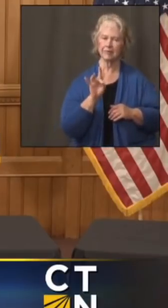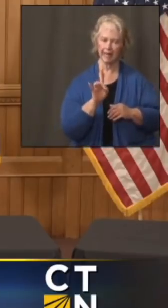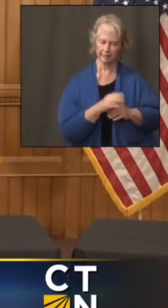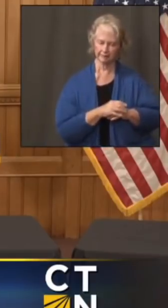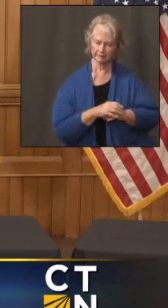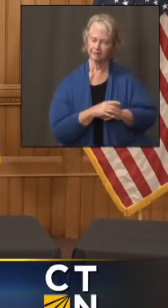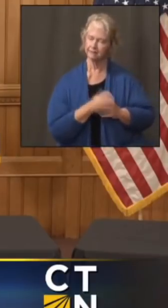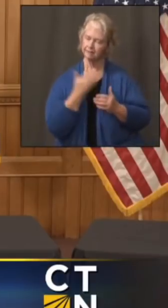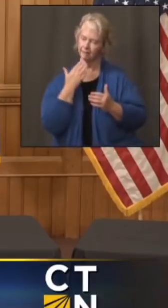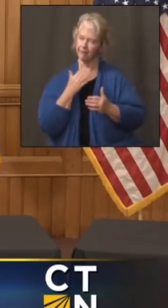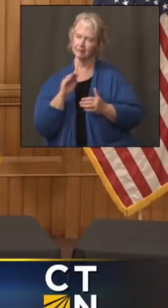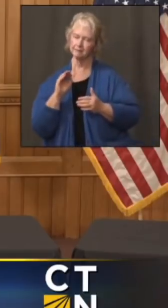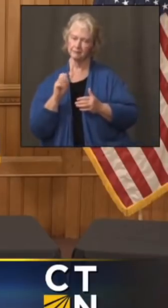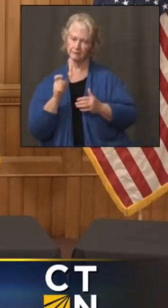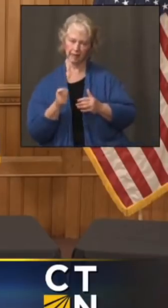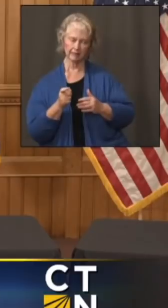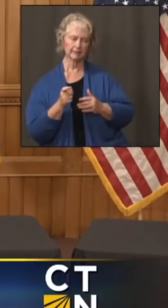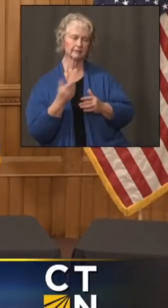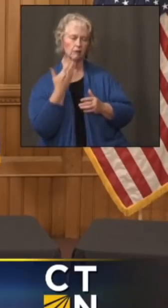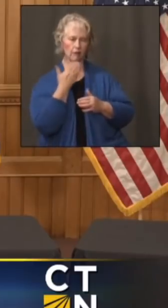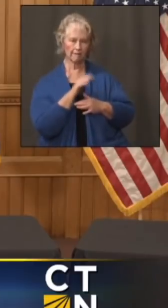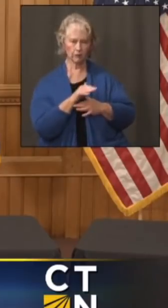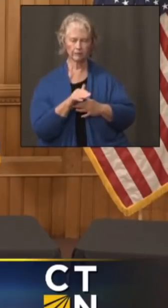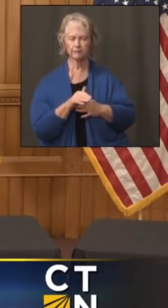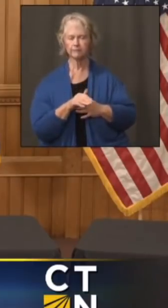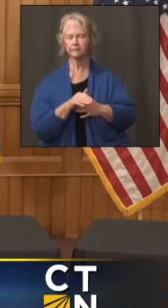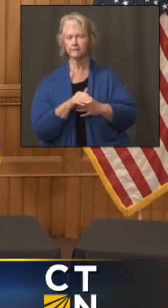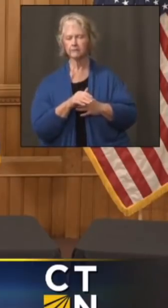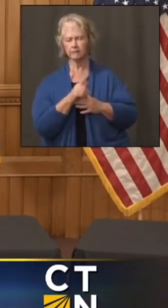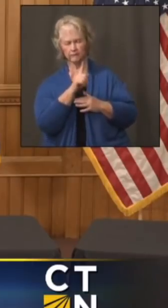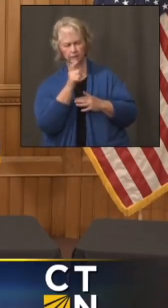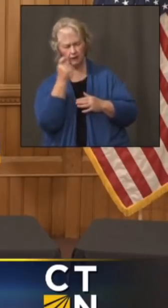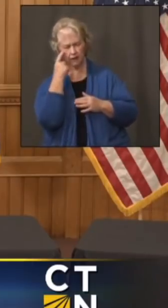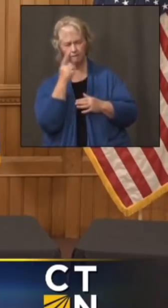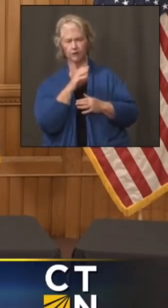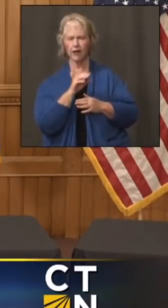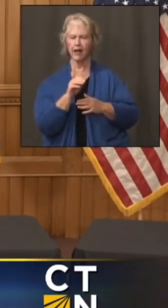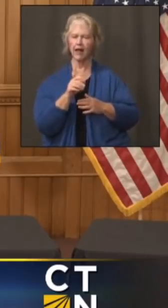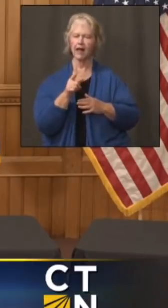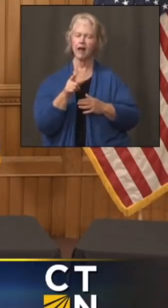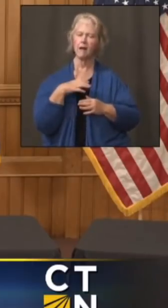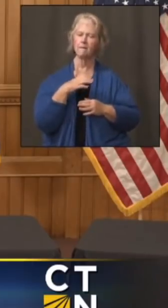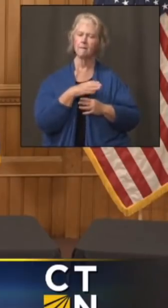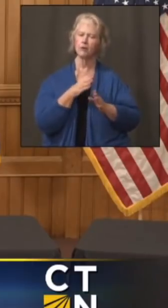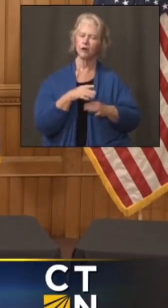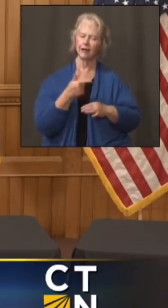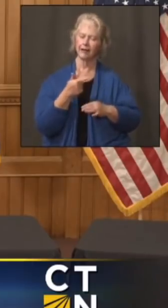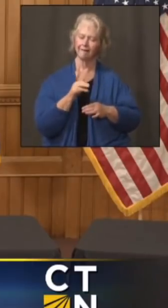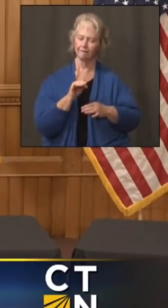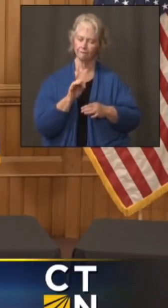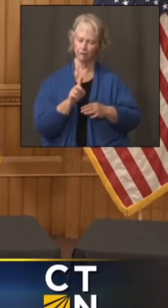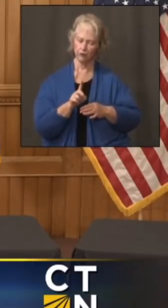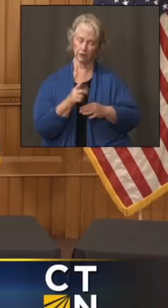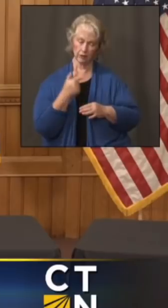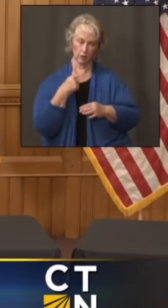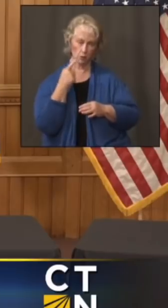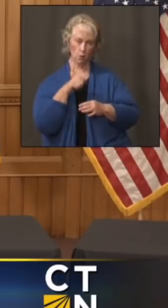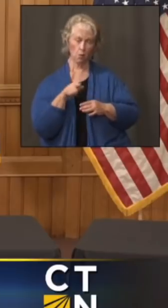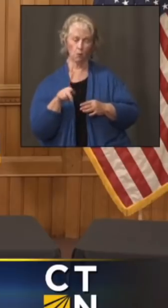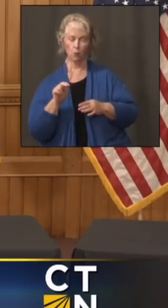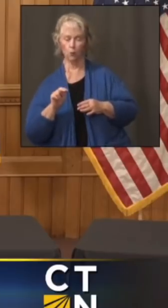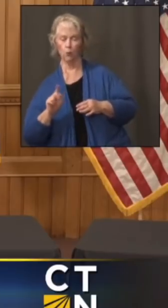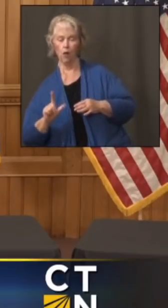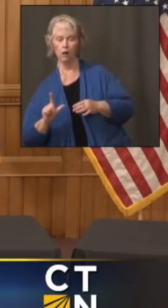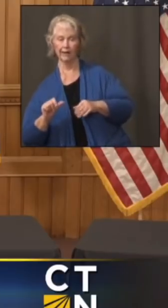Thank you, Max. Good afternoon, everyone. For Governor Lamont and Commissioner Gifford, I know we've seen an uptick in New London